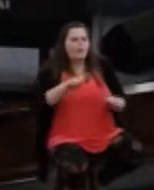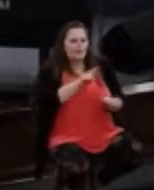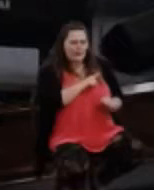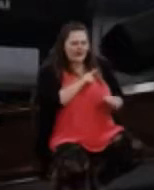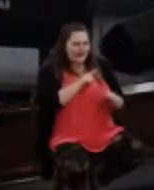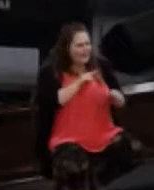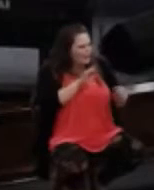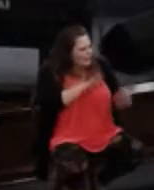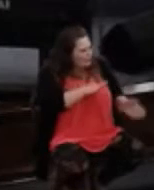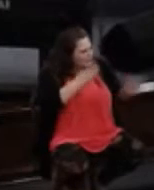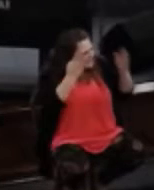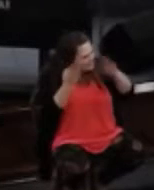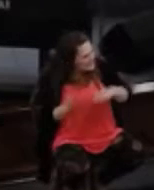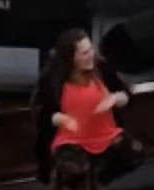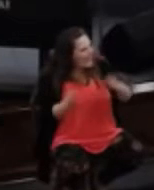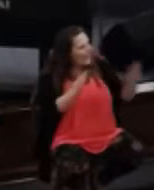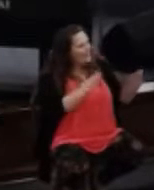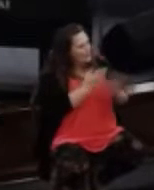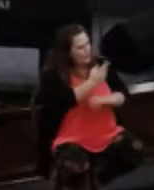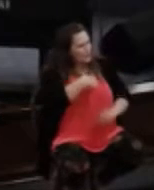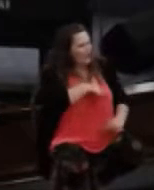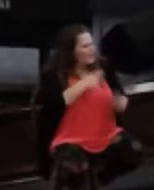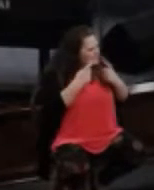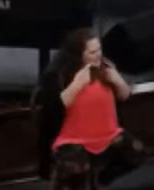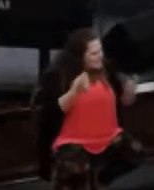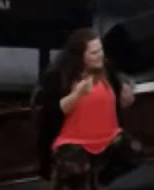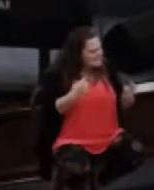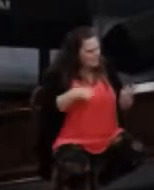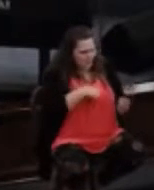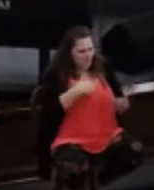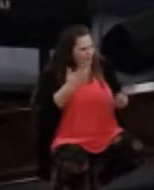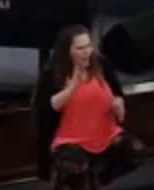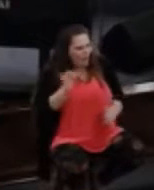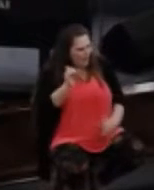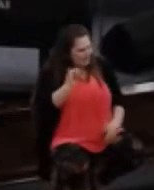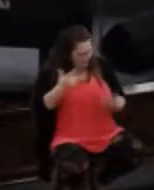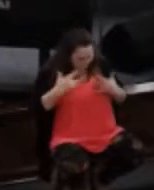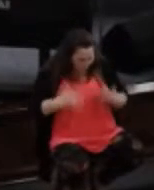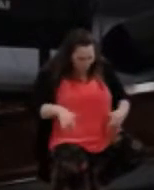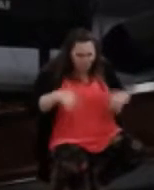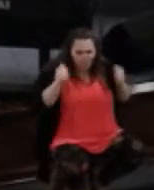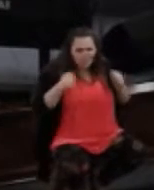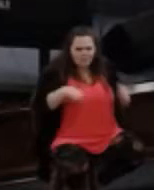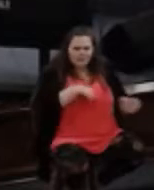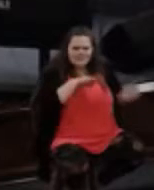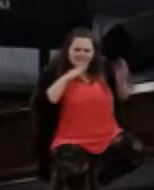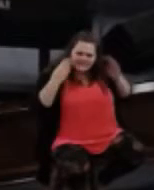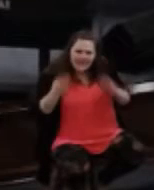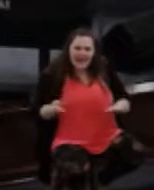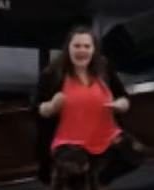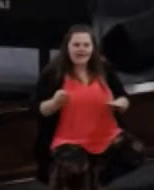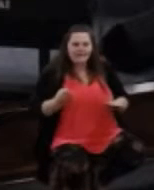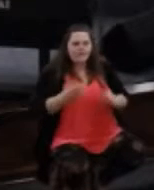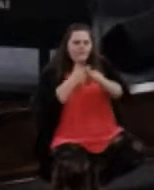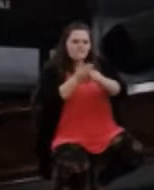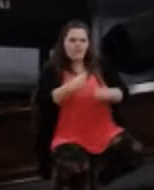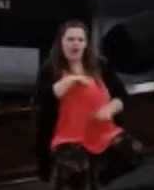dead in our transgressions and our sins. It tells us that we were by our own